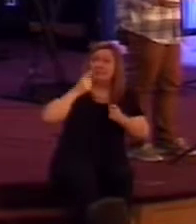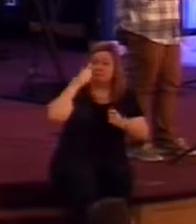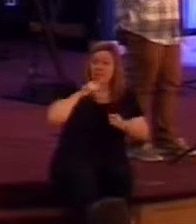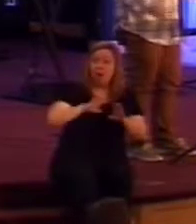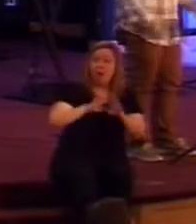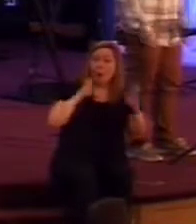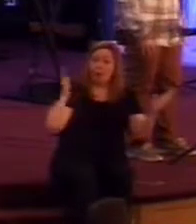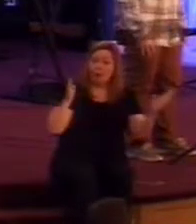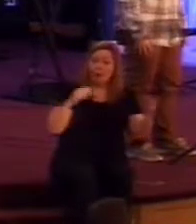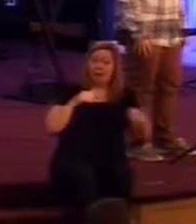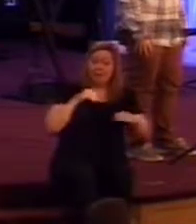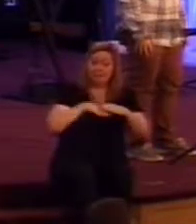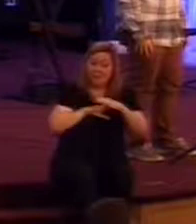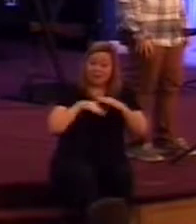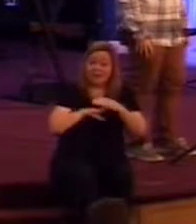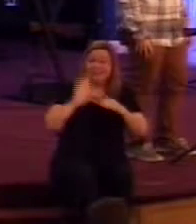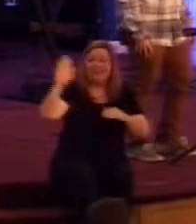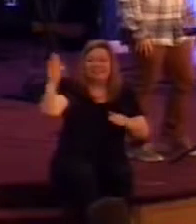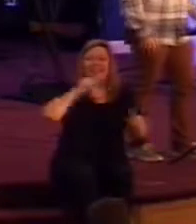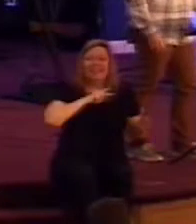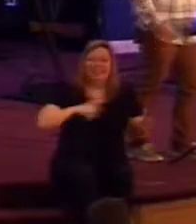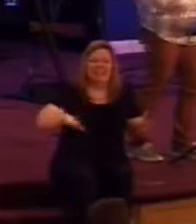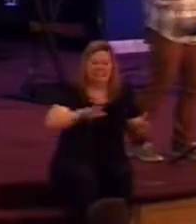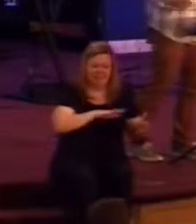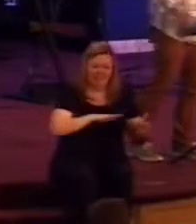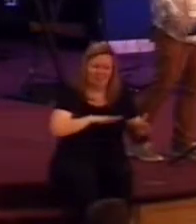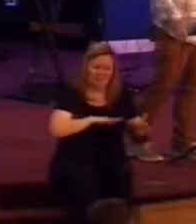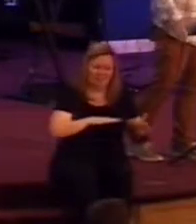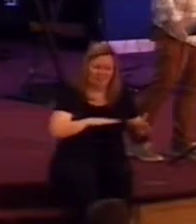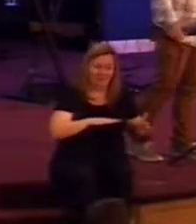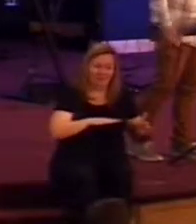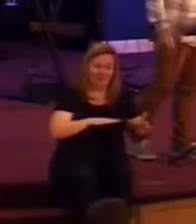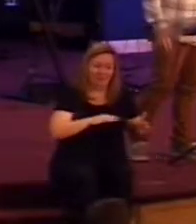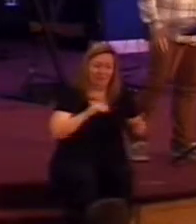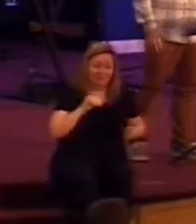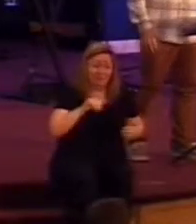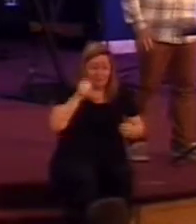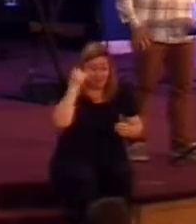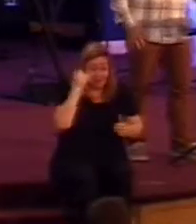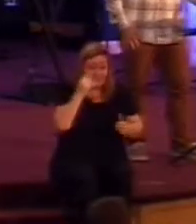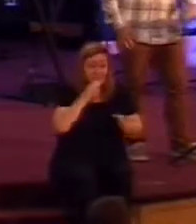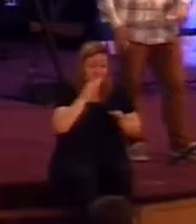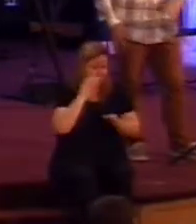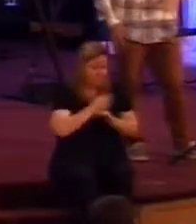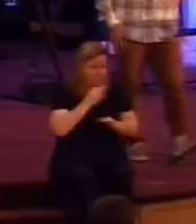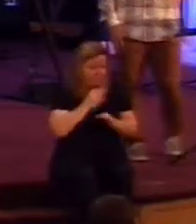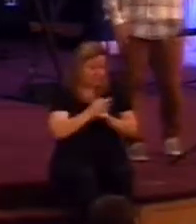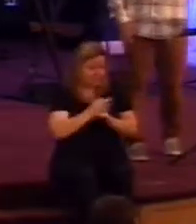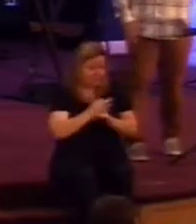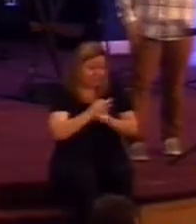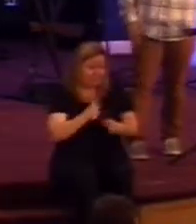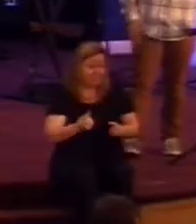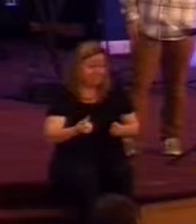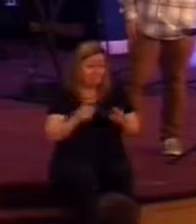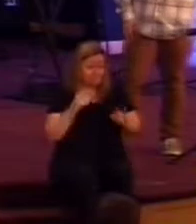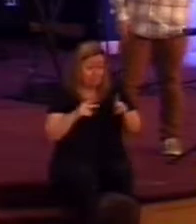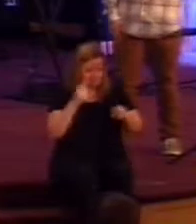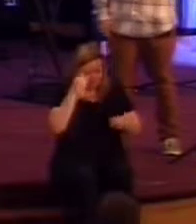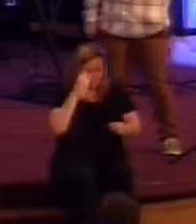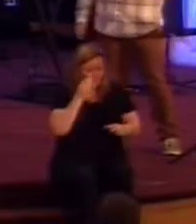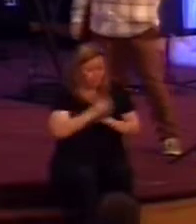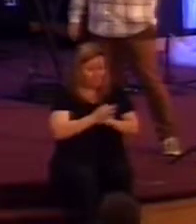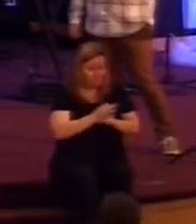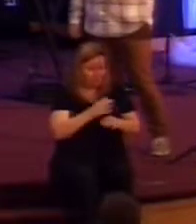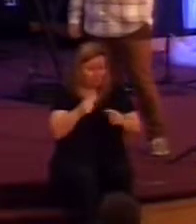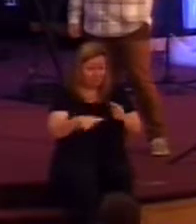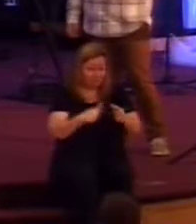himself, but to his kingdom. And so when we deal with this idea of faith, unfortunately, a lot of people think that faith